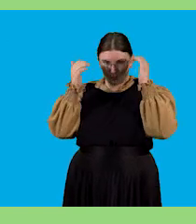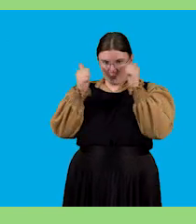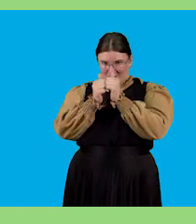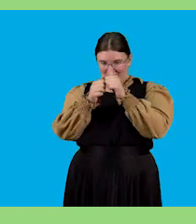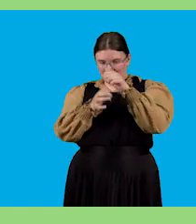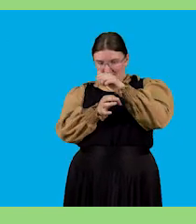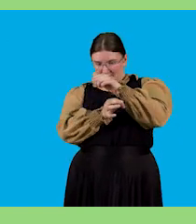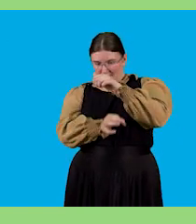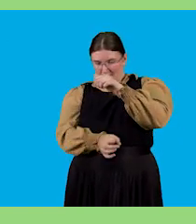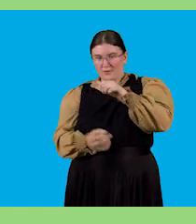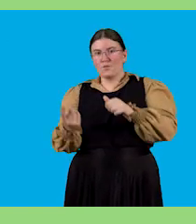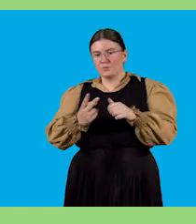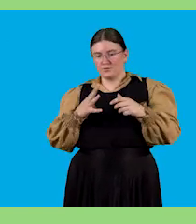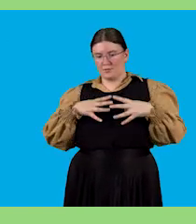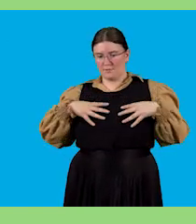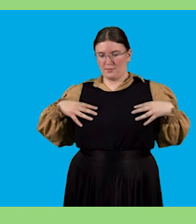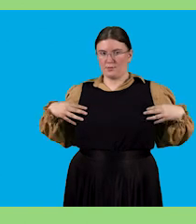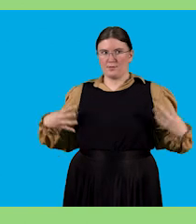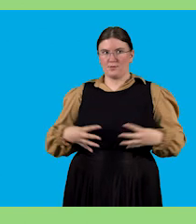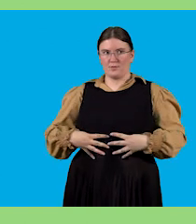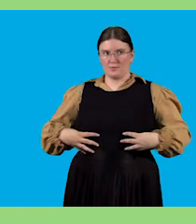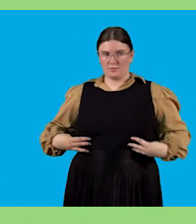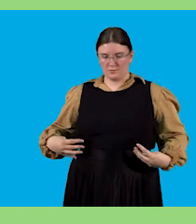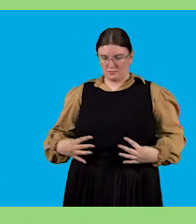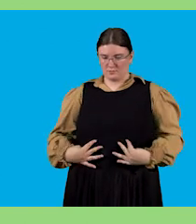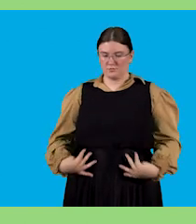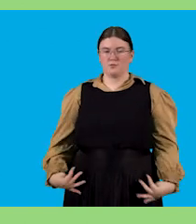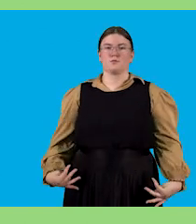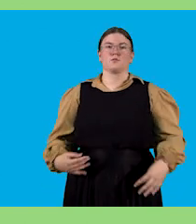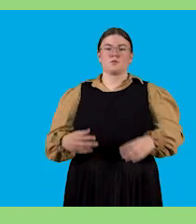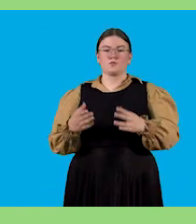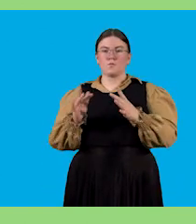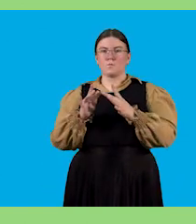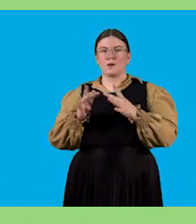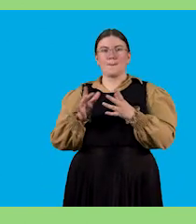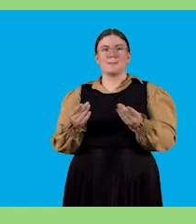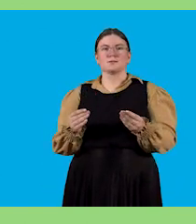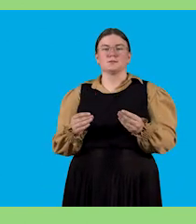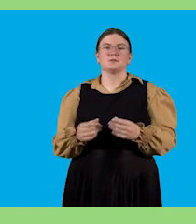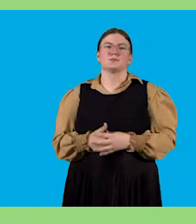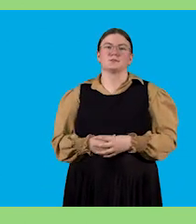nerves that are connected to the muscles and other organs.